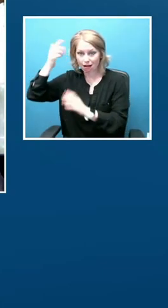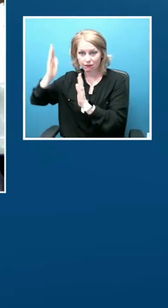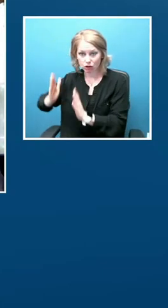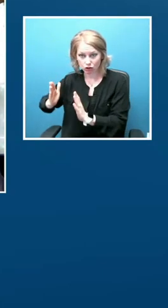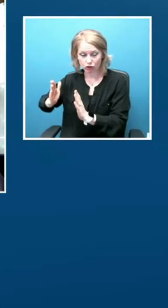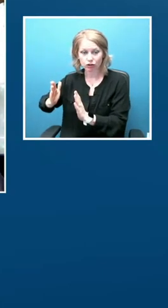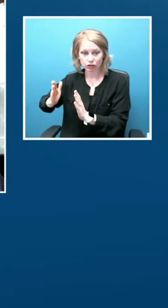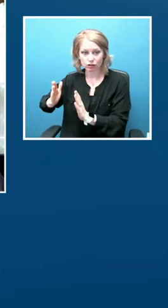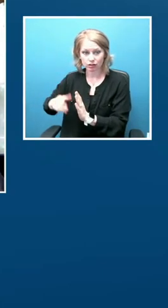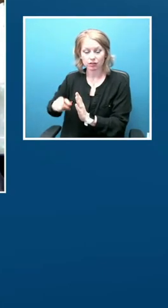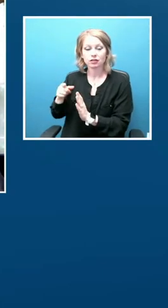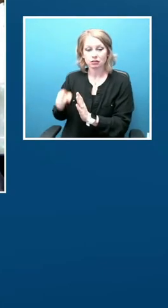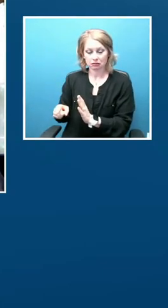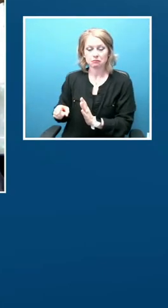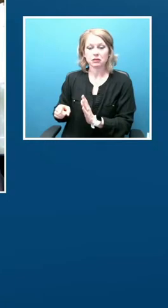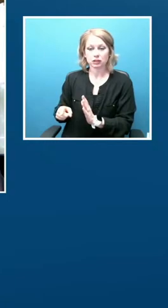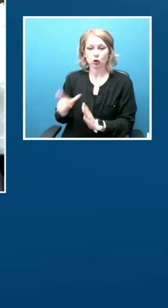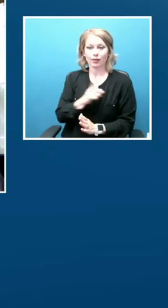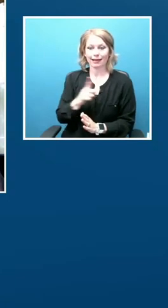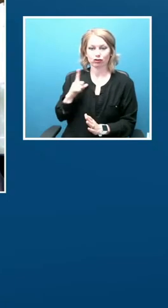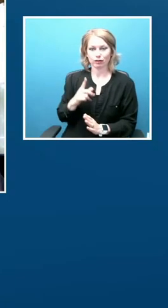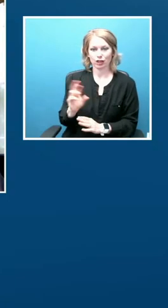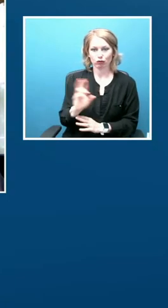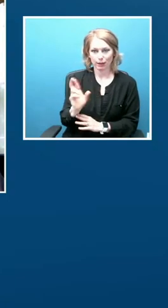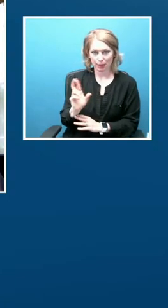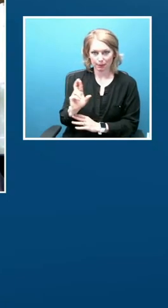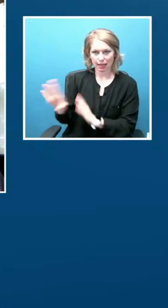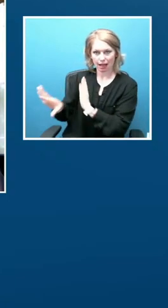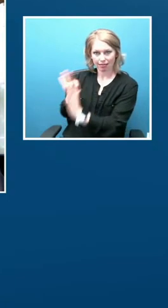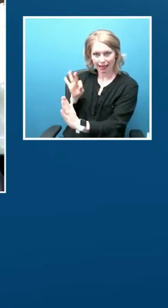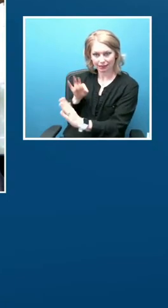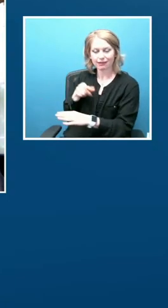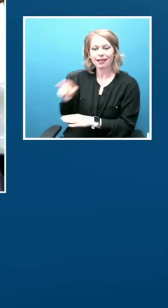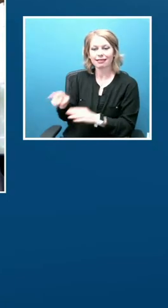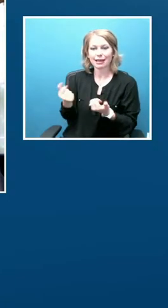Republican legislature to try to deny unions the right